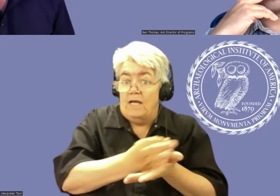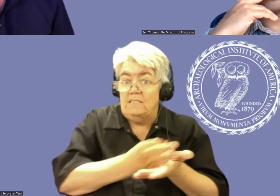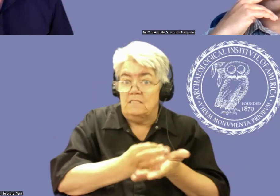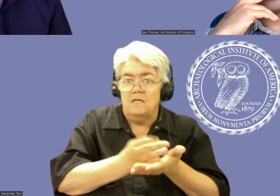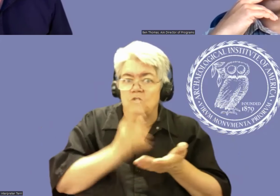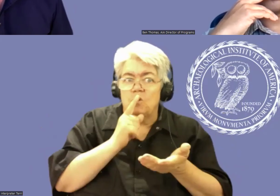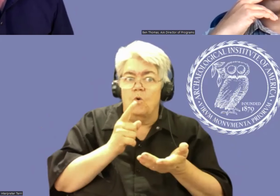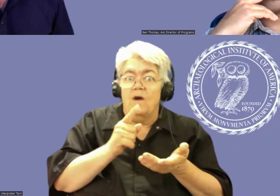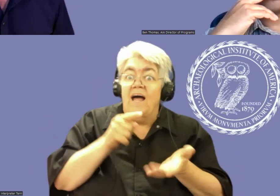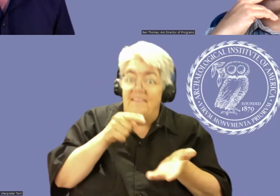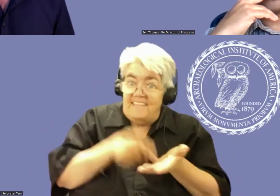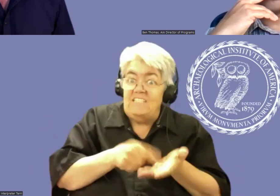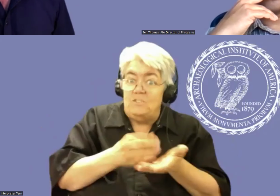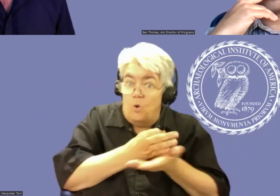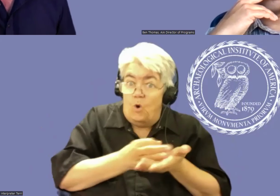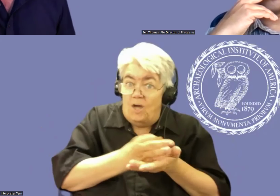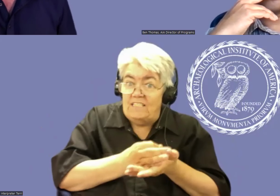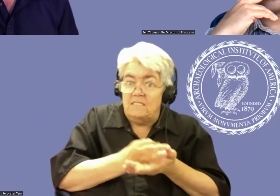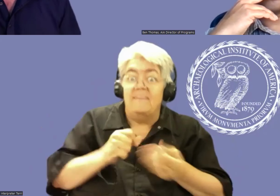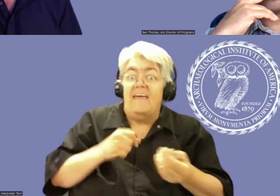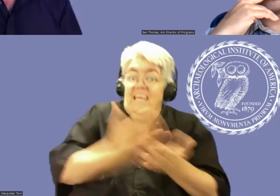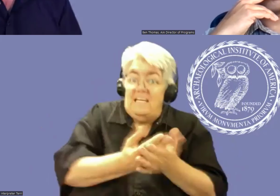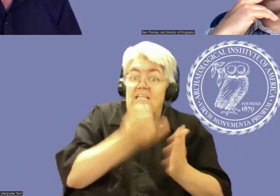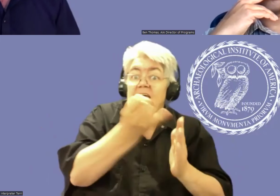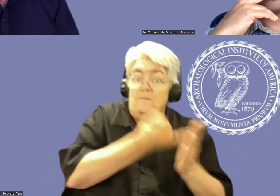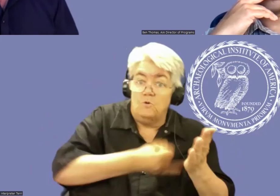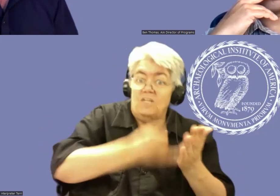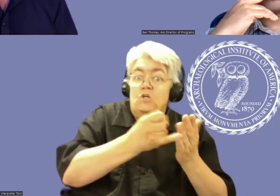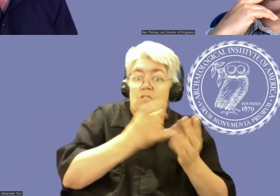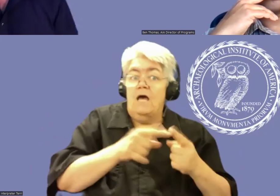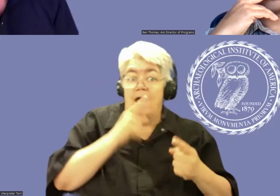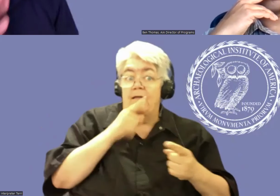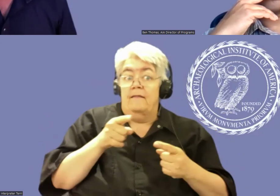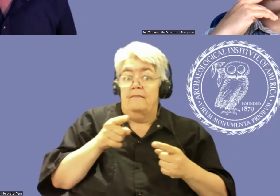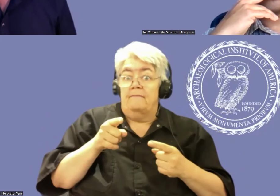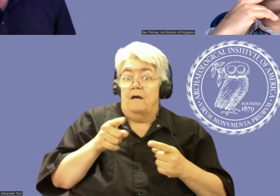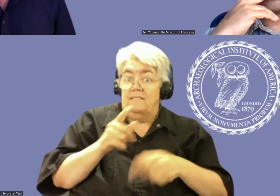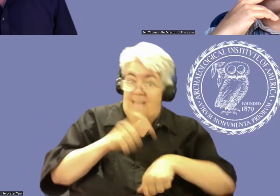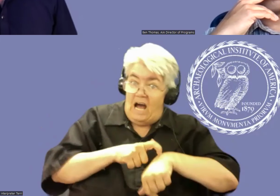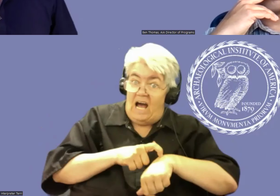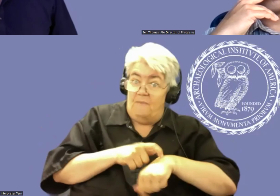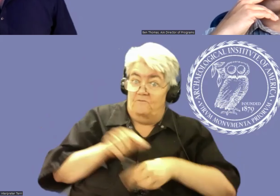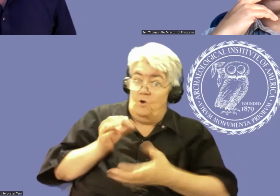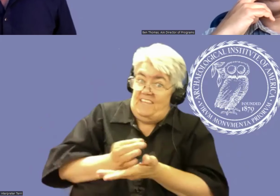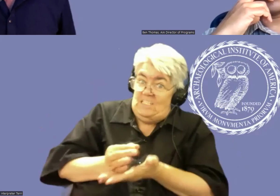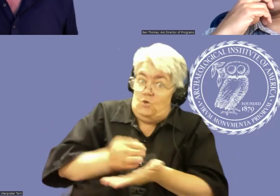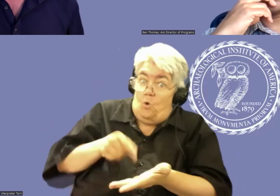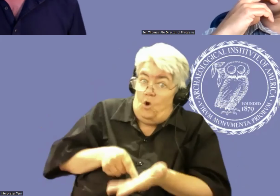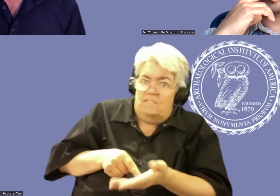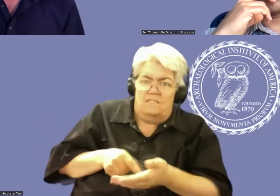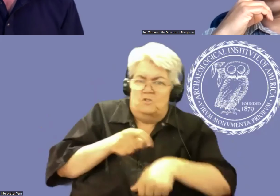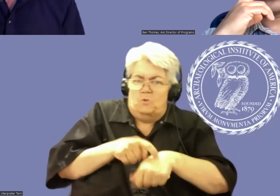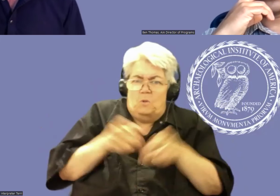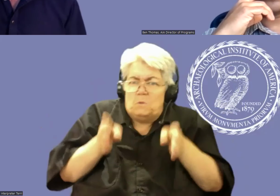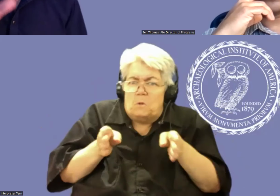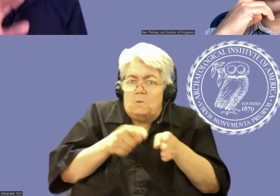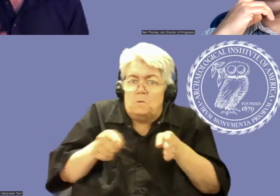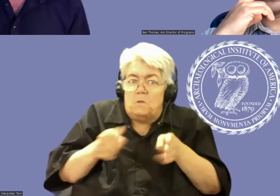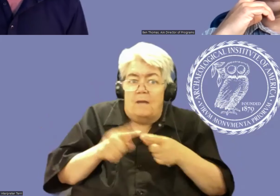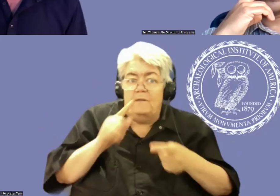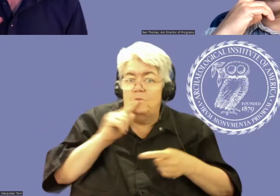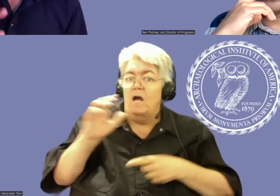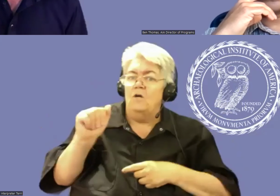and we know these coins ended up in Mauritius. We know the window of production for these coins is relatively small, so we can help us date the site. We've also got carbon dates that